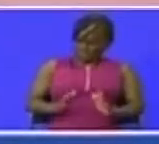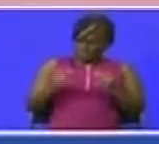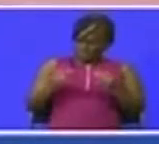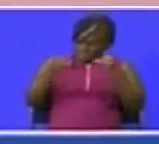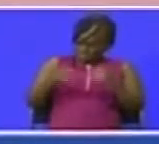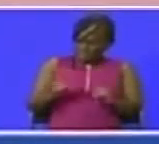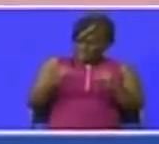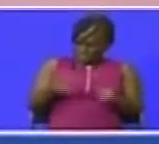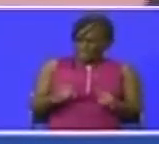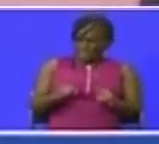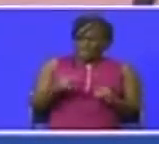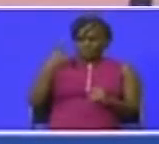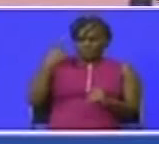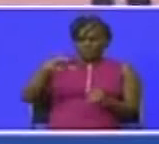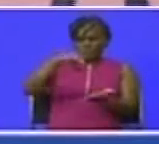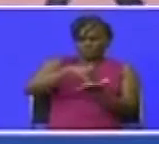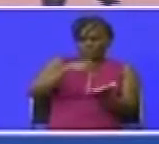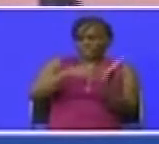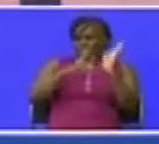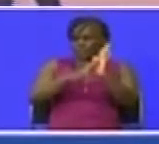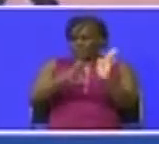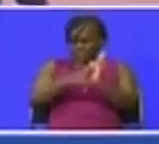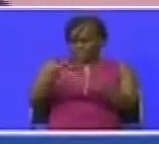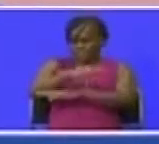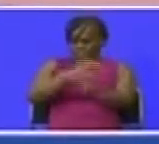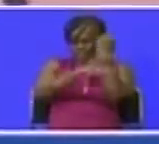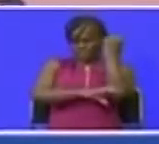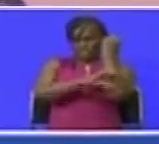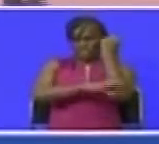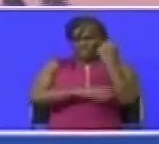to make the time for the national trials. Robinson Okenye, KTN Sports.